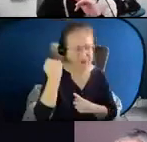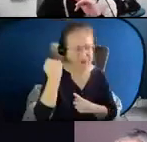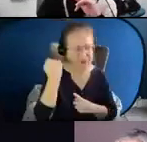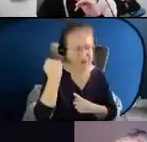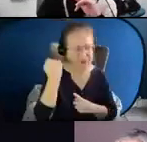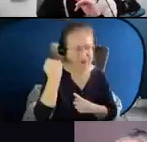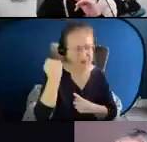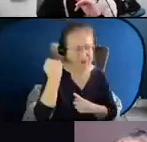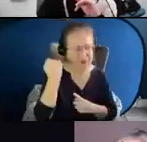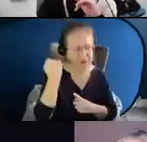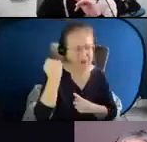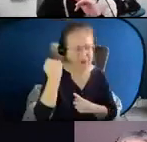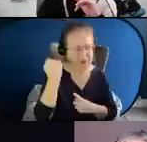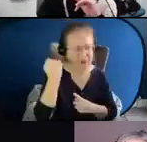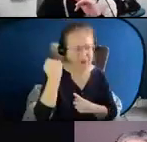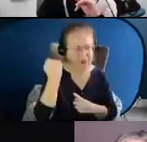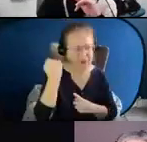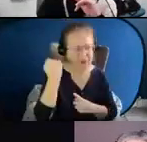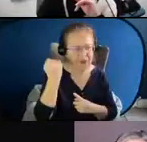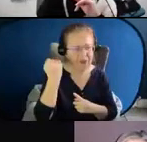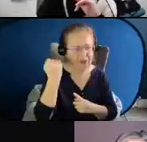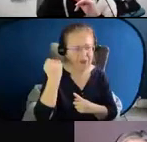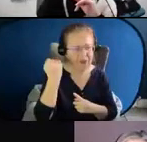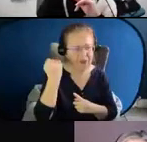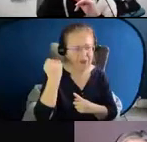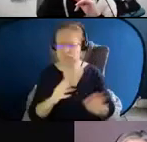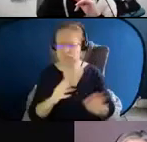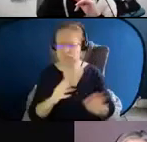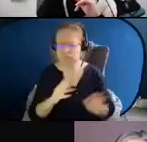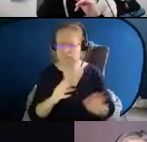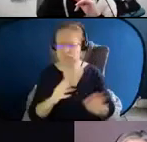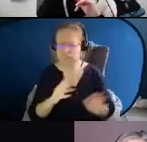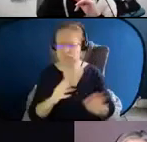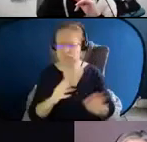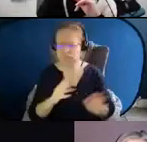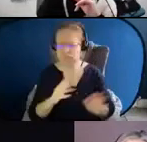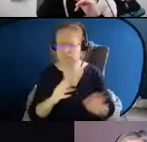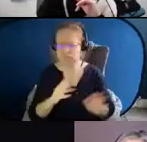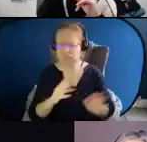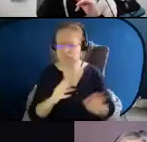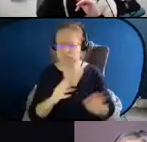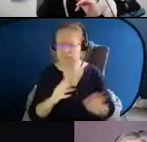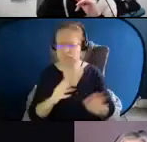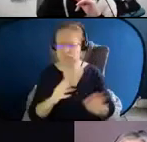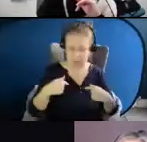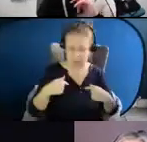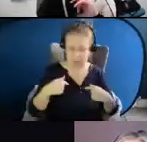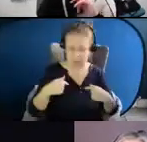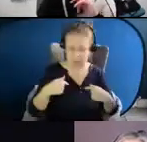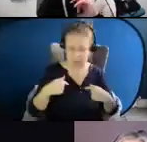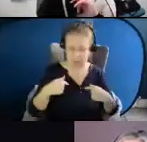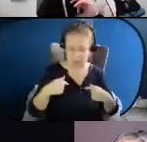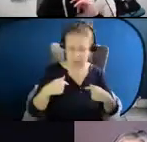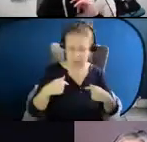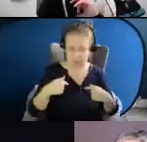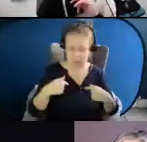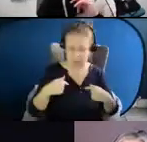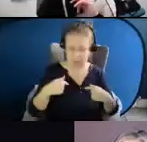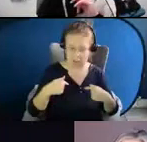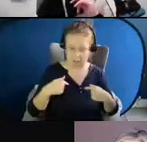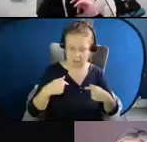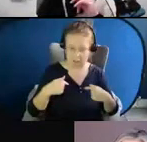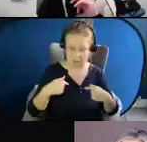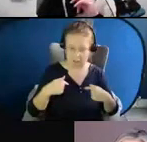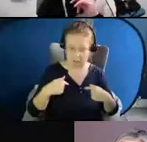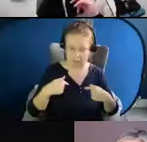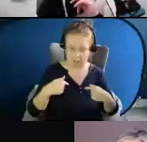have overcome so many amazing things, we as technology providers and industry and learning providers can do that as well. So I'm excited